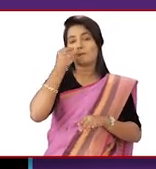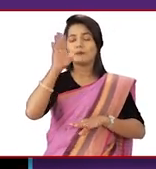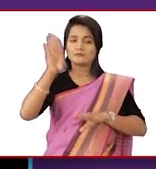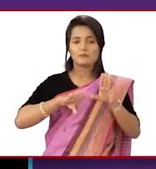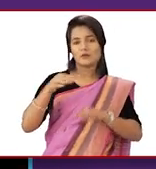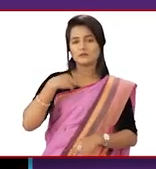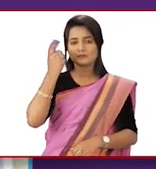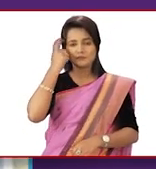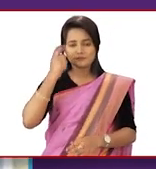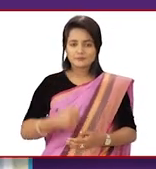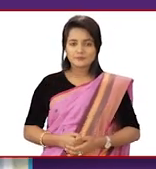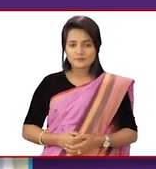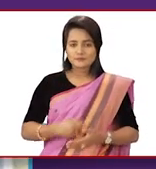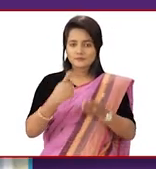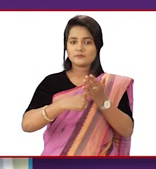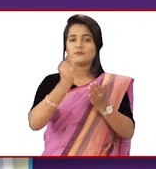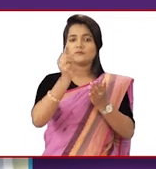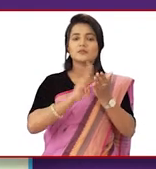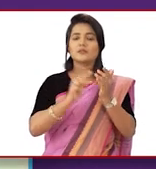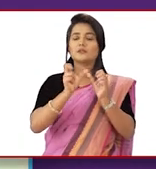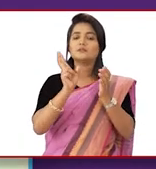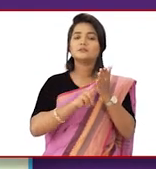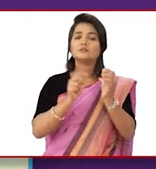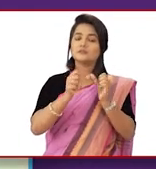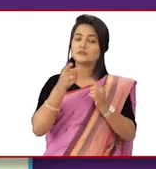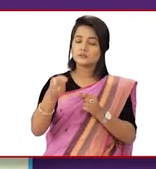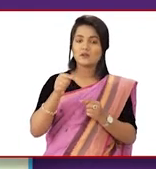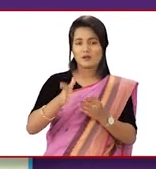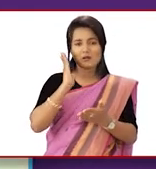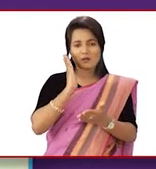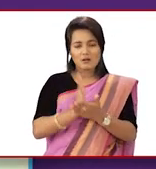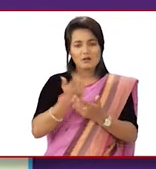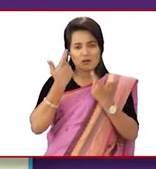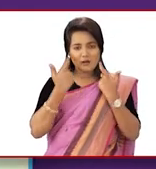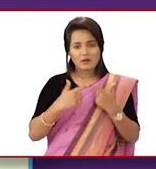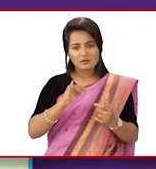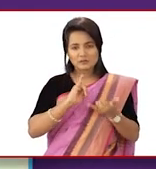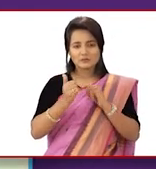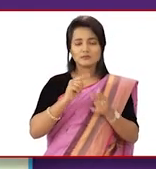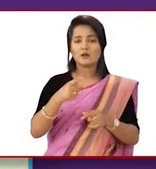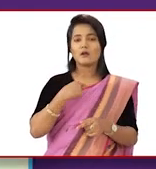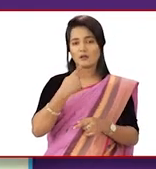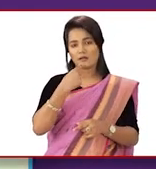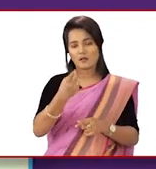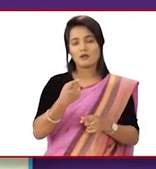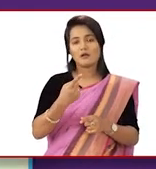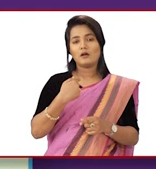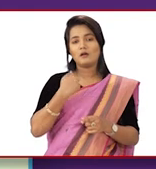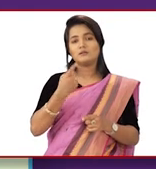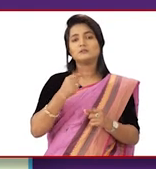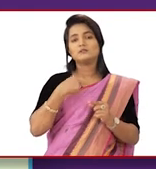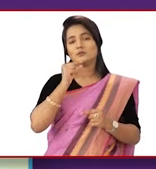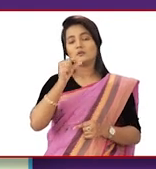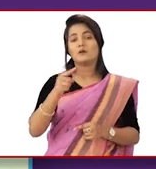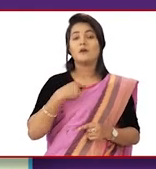what I think. Rumana Appa. So at the end, I'd say that we wish for a world where